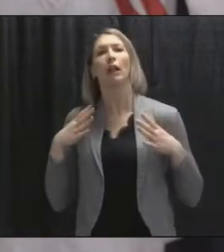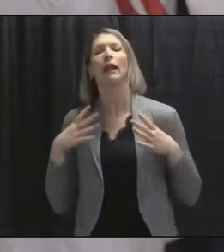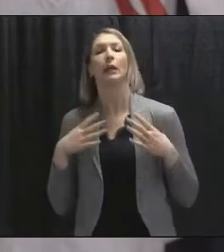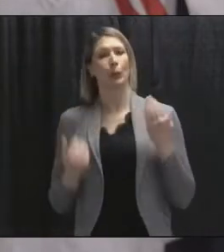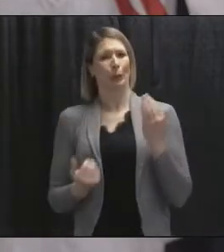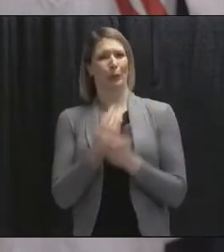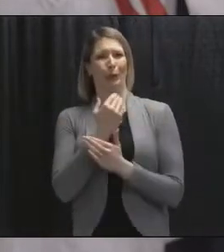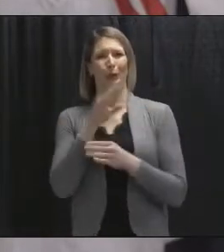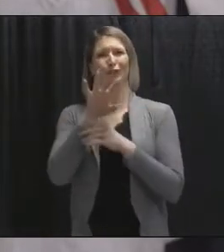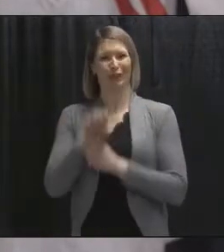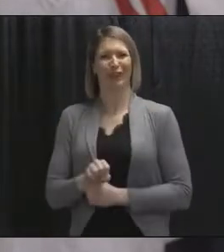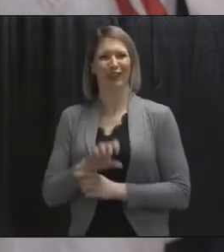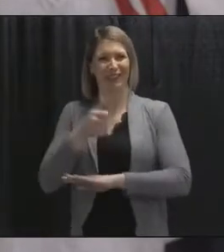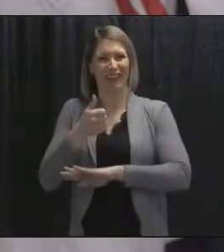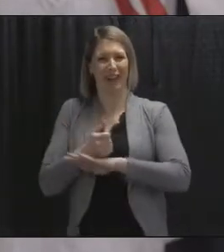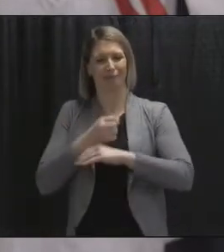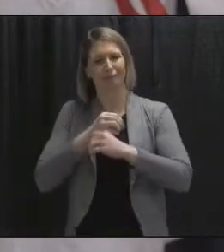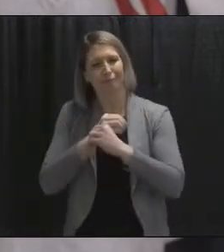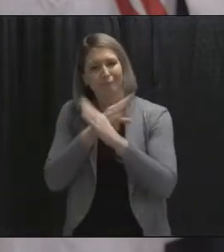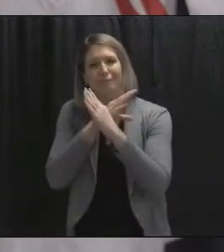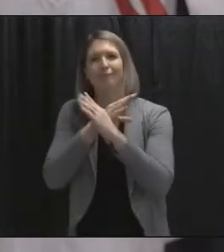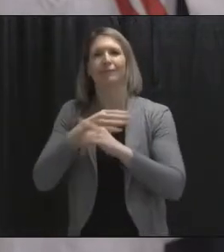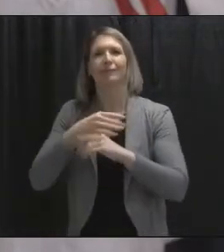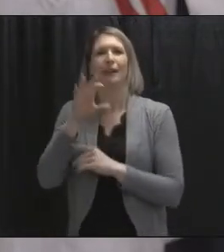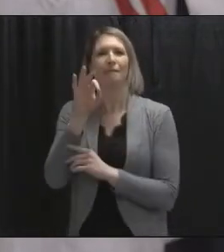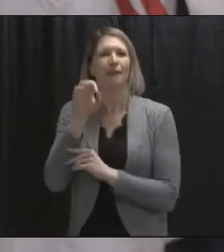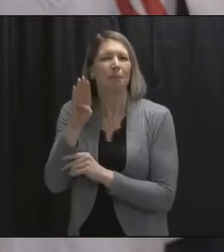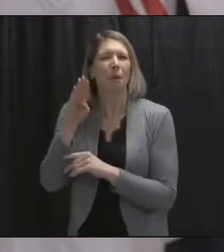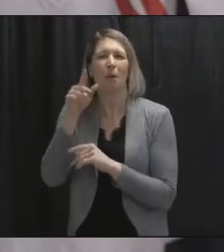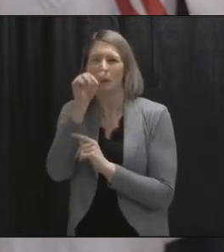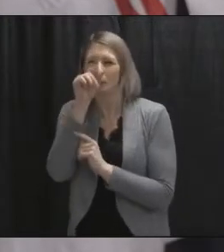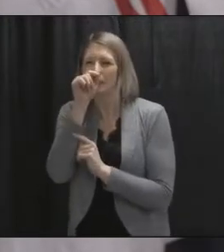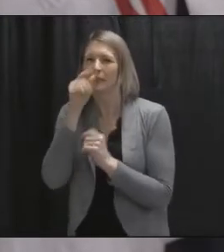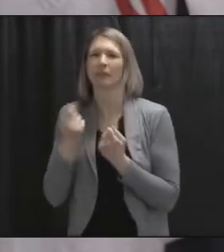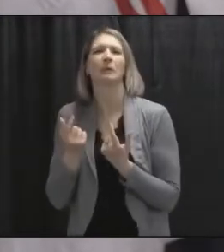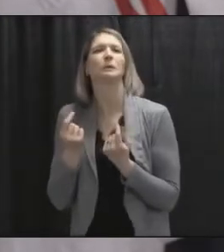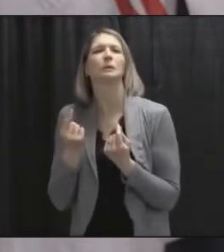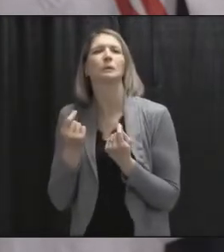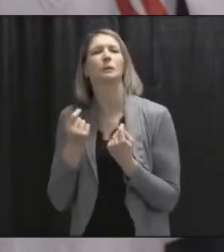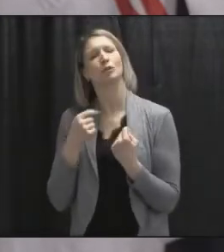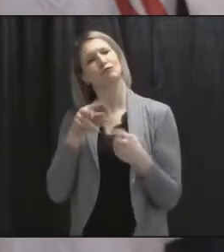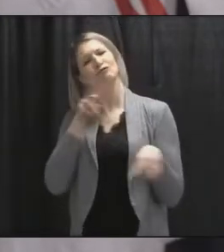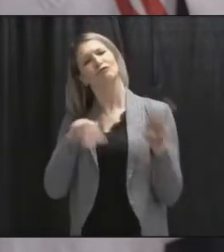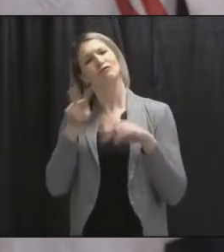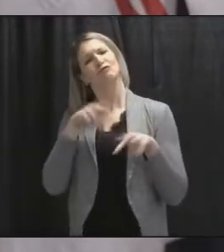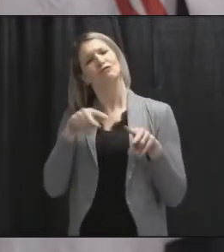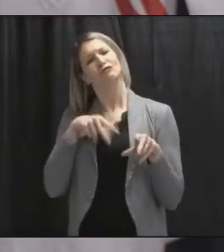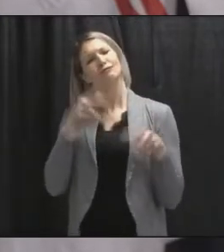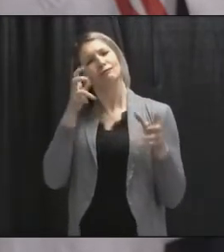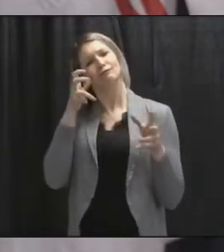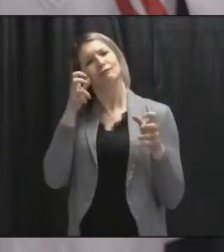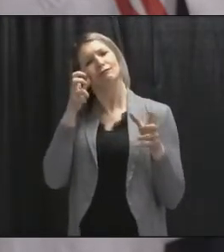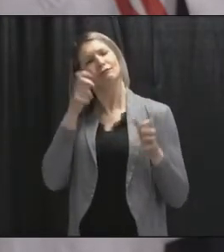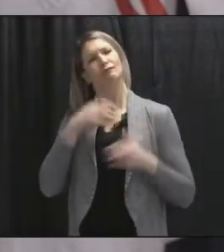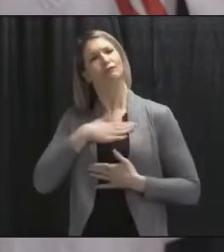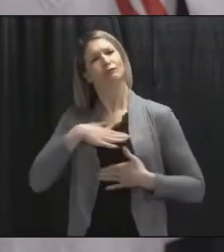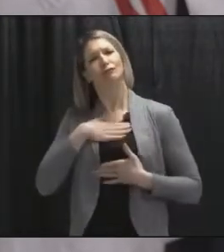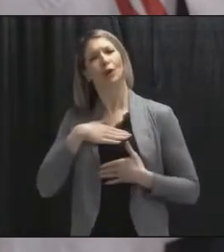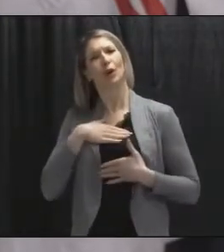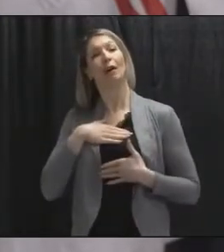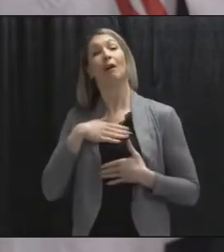online, sharing messages of thankfulness on social media, and dropping meals at doorsteps that would have typically been enjoyed together, all